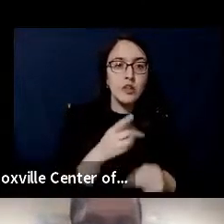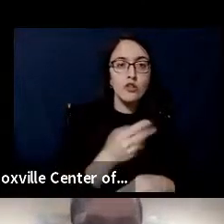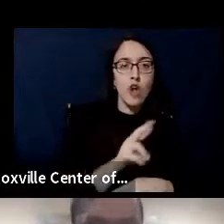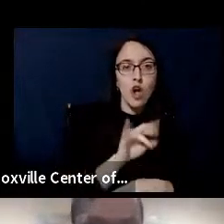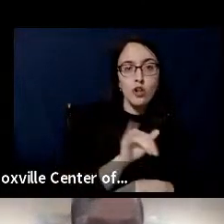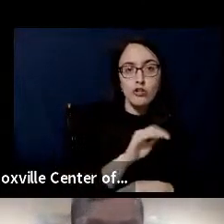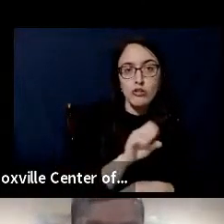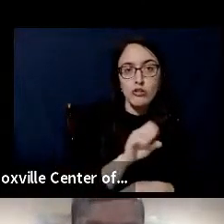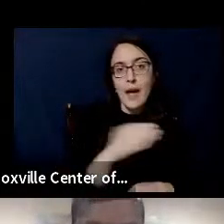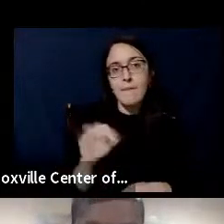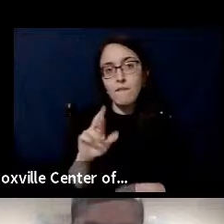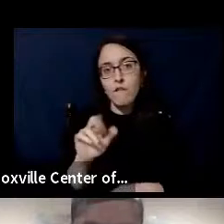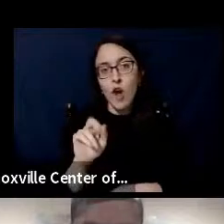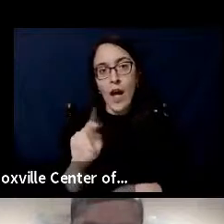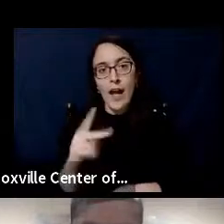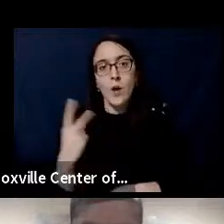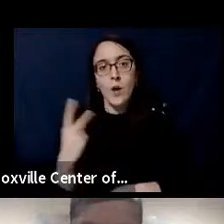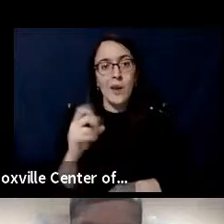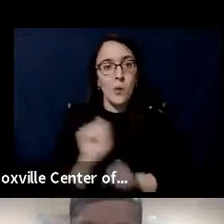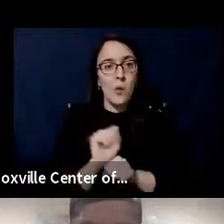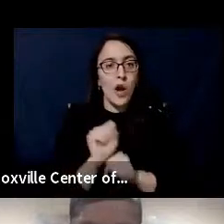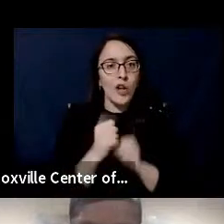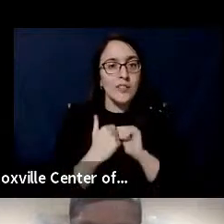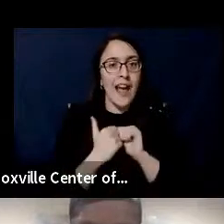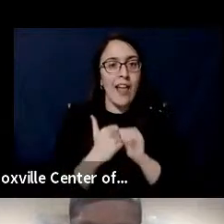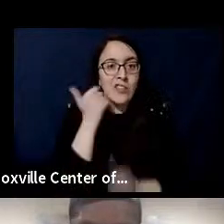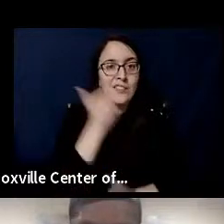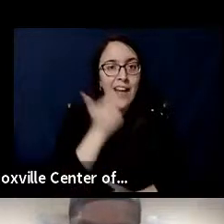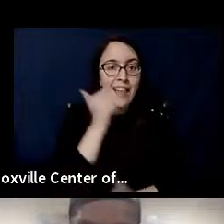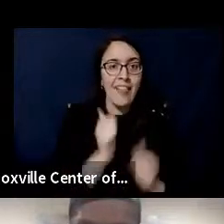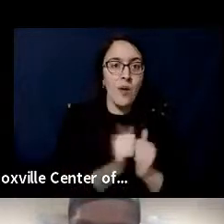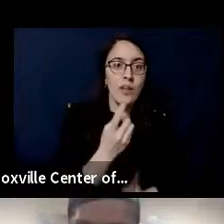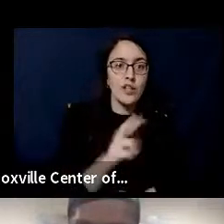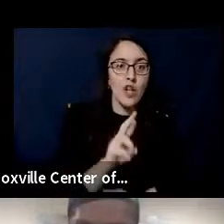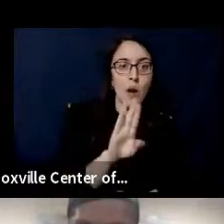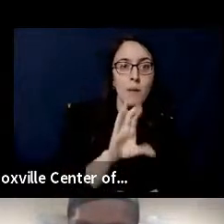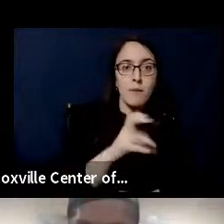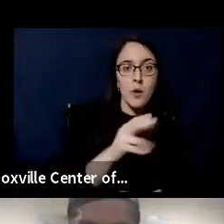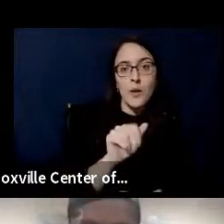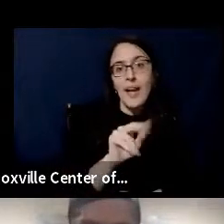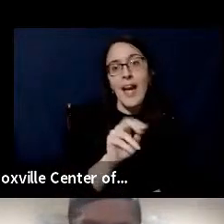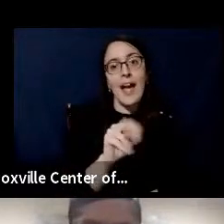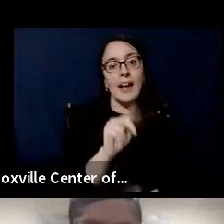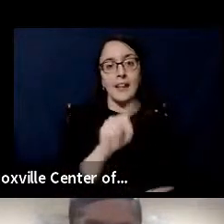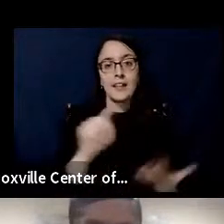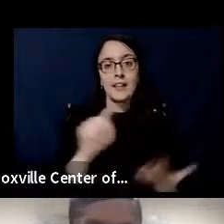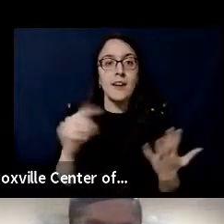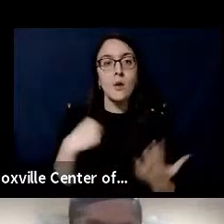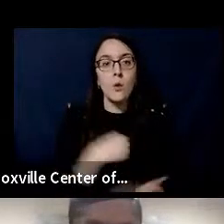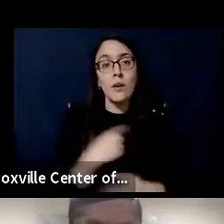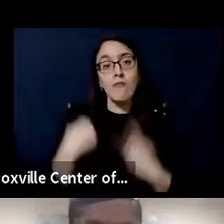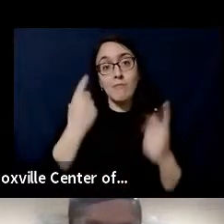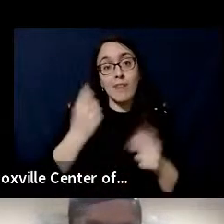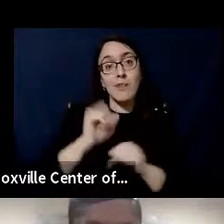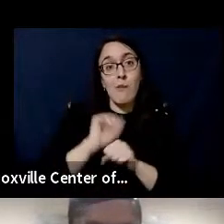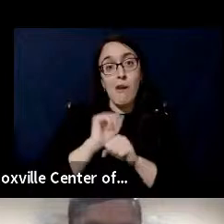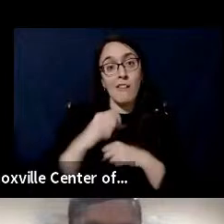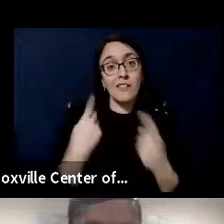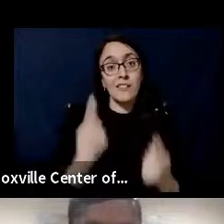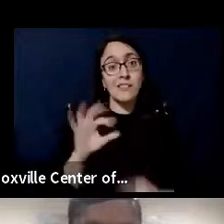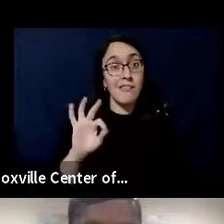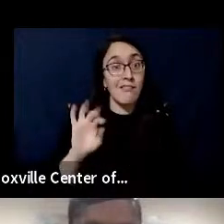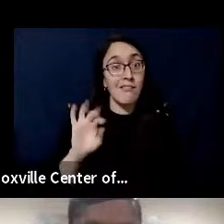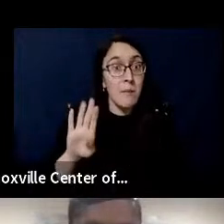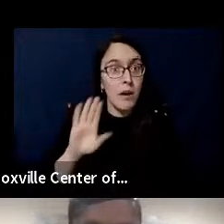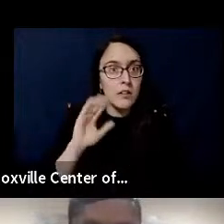moment, we work together on a daily basis along with Dr. Buchanan, Dr. Sturdivant, and have been since February, seems like